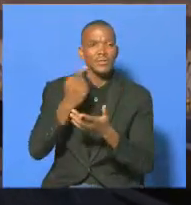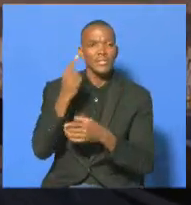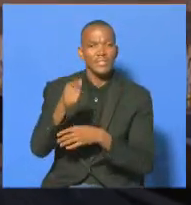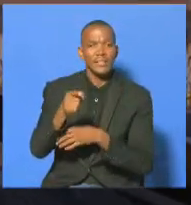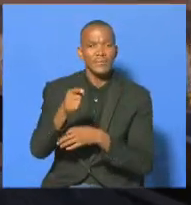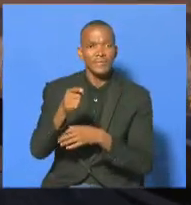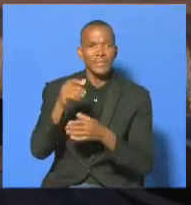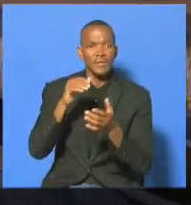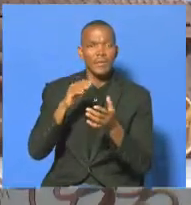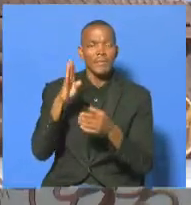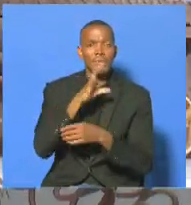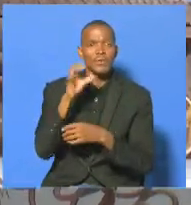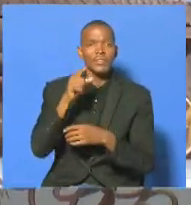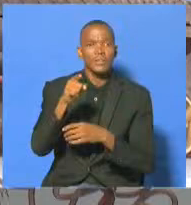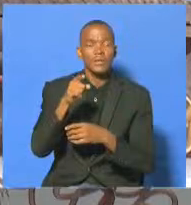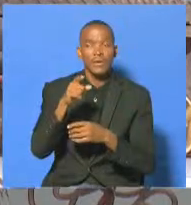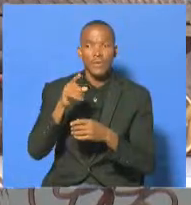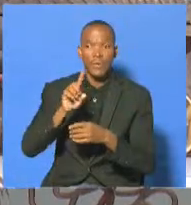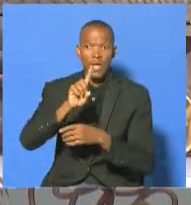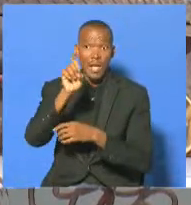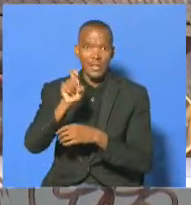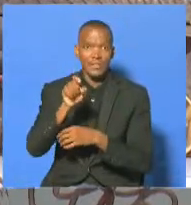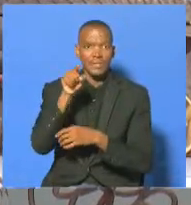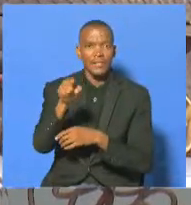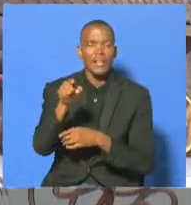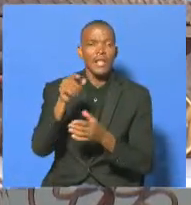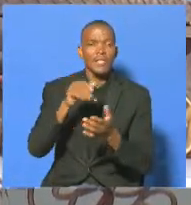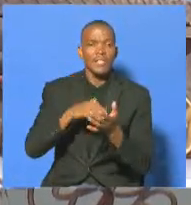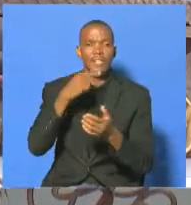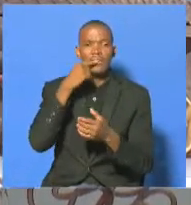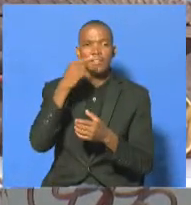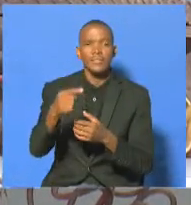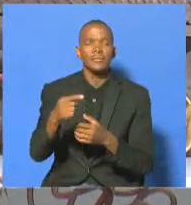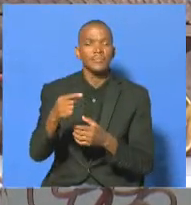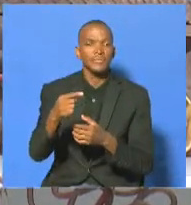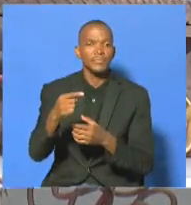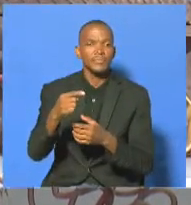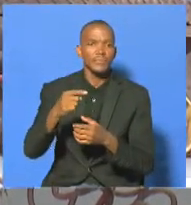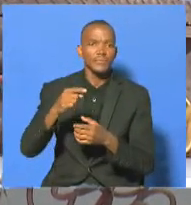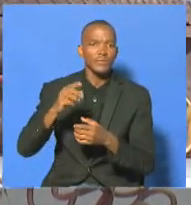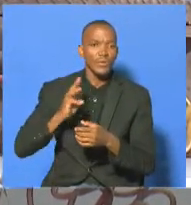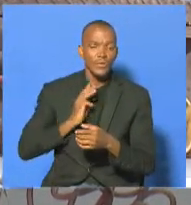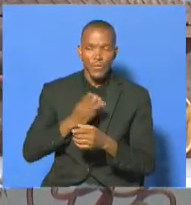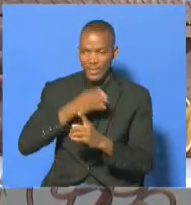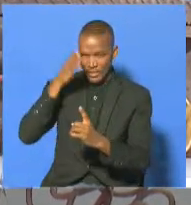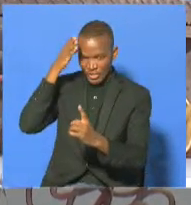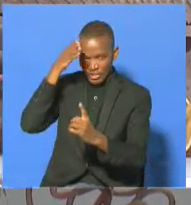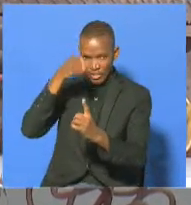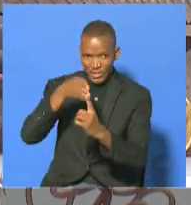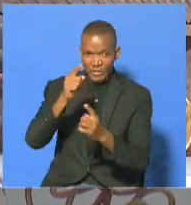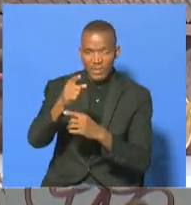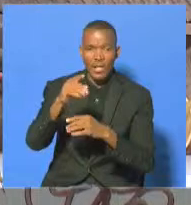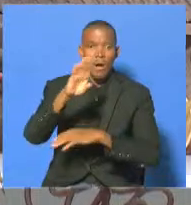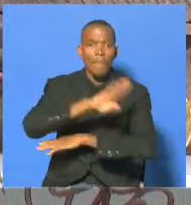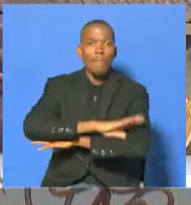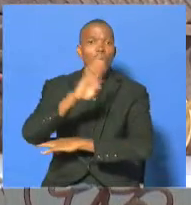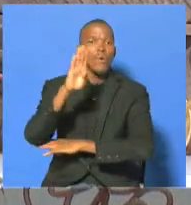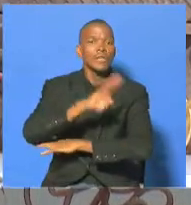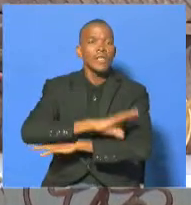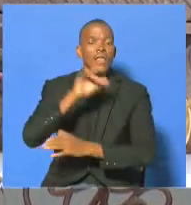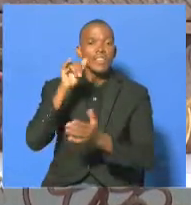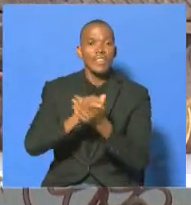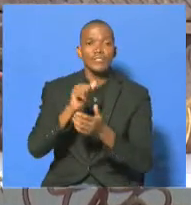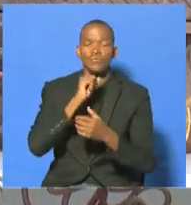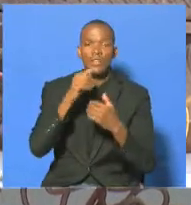tseneletseng ka gore le bona ha re ba botsa ba supa gore re tajeta boda ra eleng gore ga gona